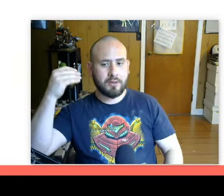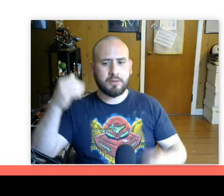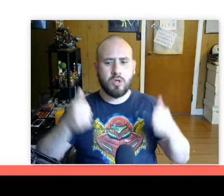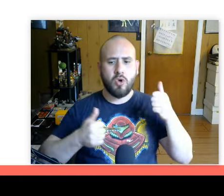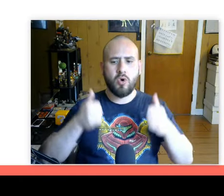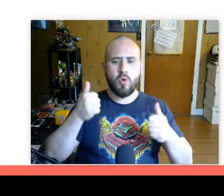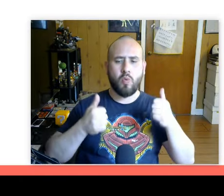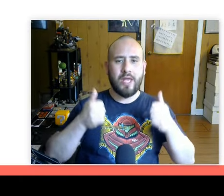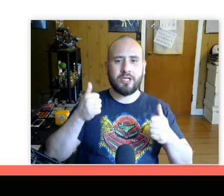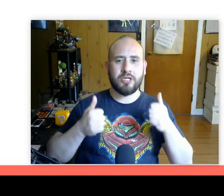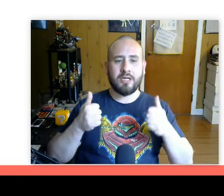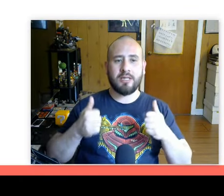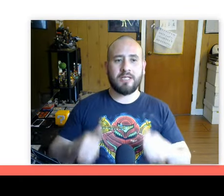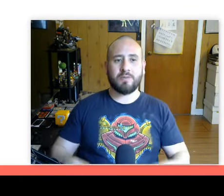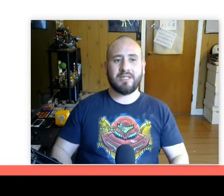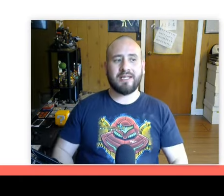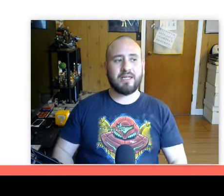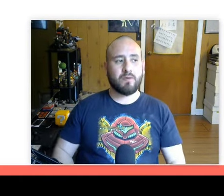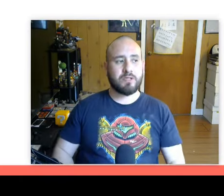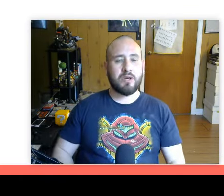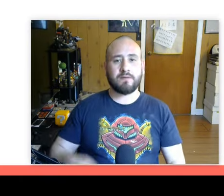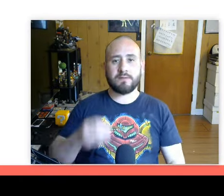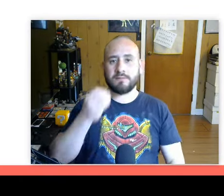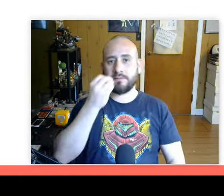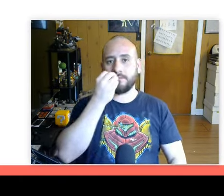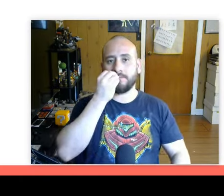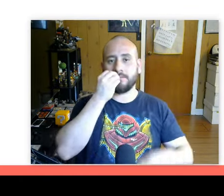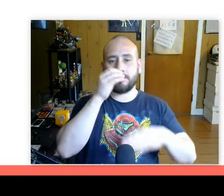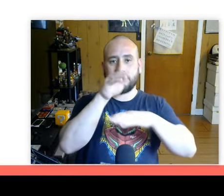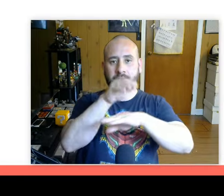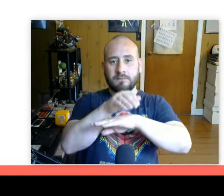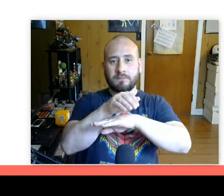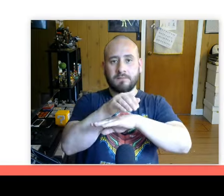out which? Let's put that together, voice off.